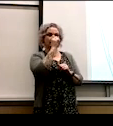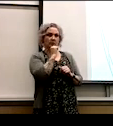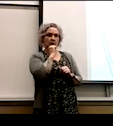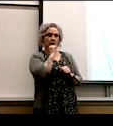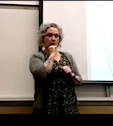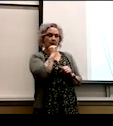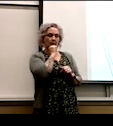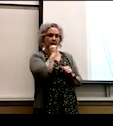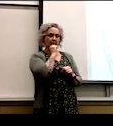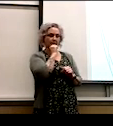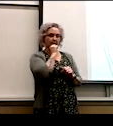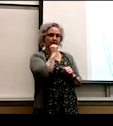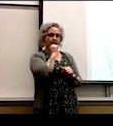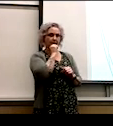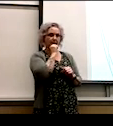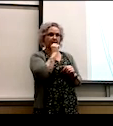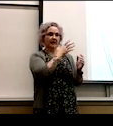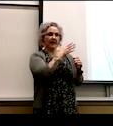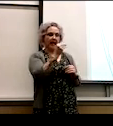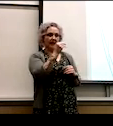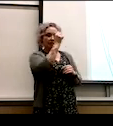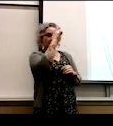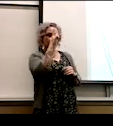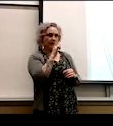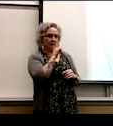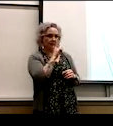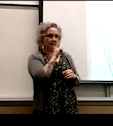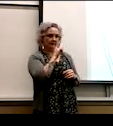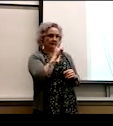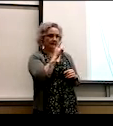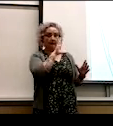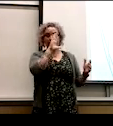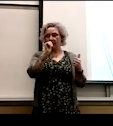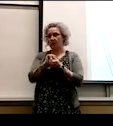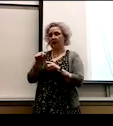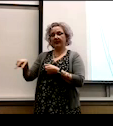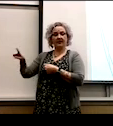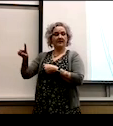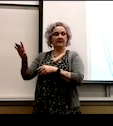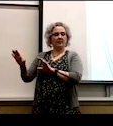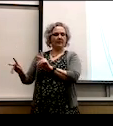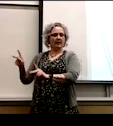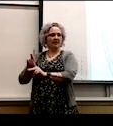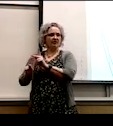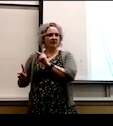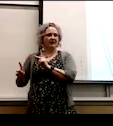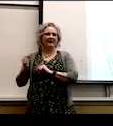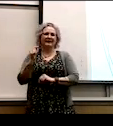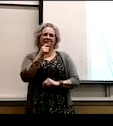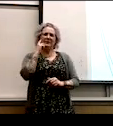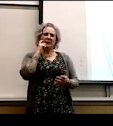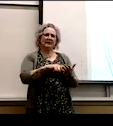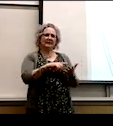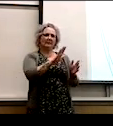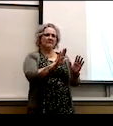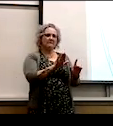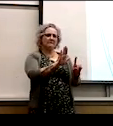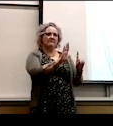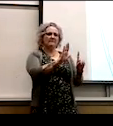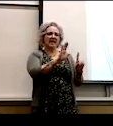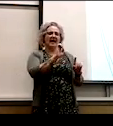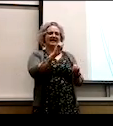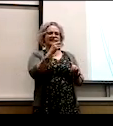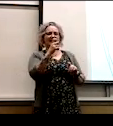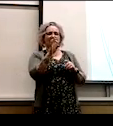early stages of Alzheimer's disease in people without Down syndrome, is there's a little bit more executive function, a little bit more